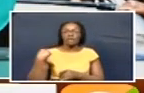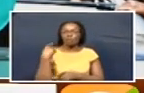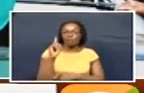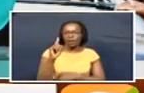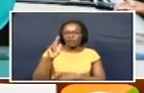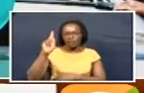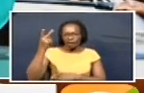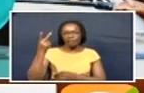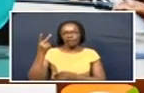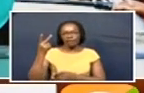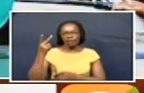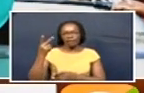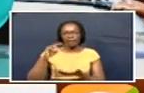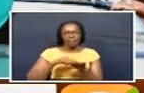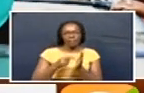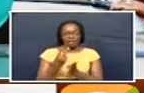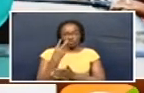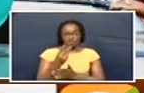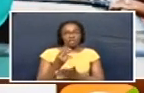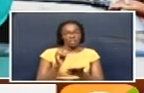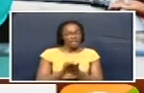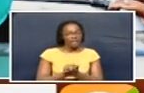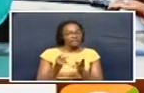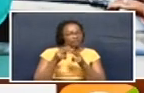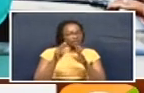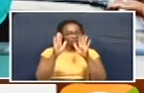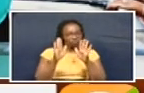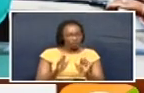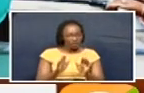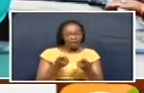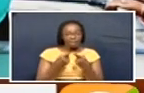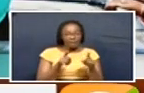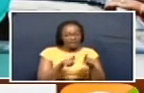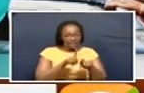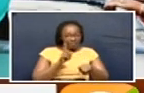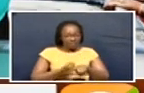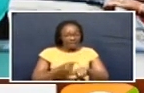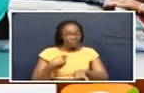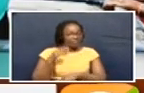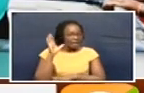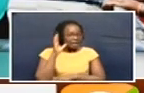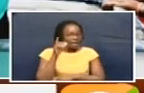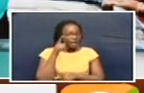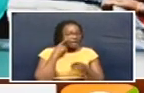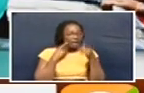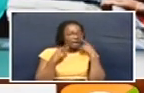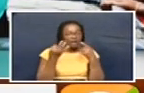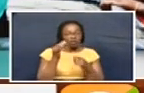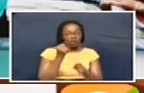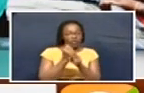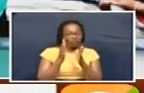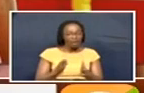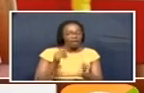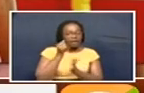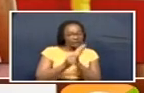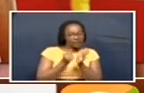So scale wise you can see it's a big deal. But at the same time, I have heard the cries of the employees in Naivasha